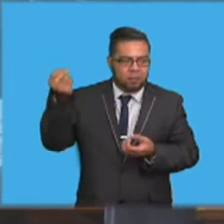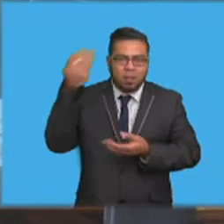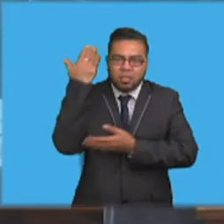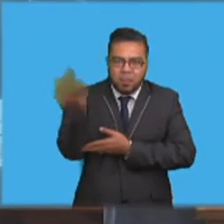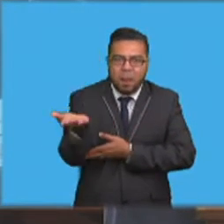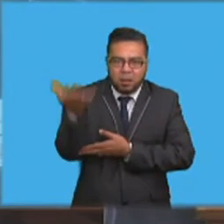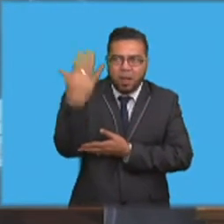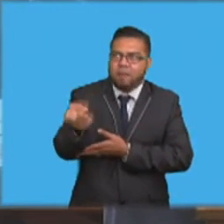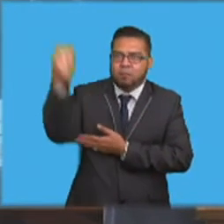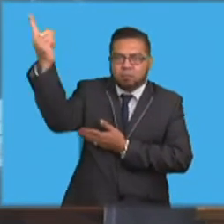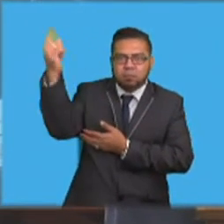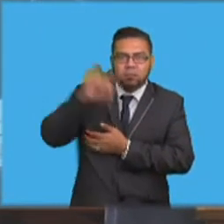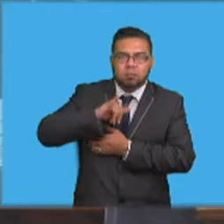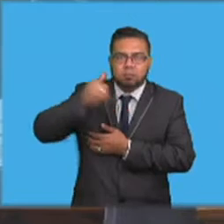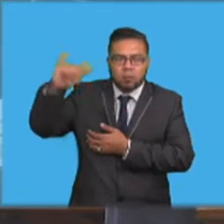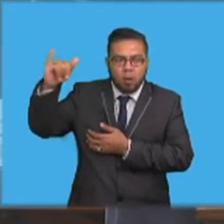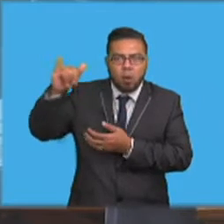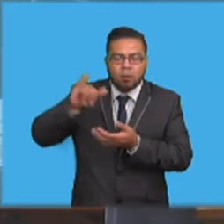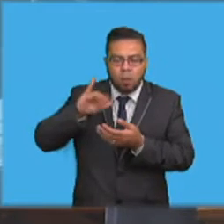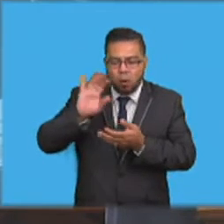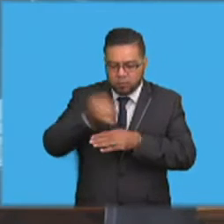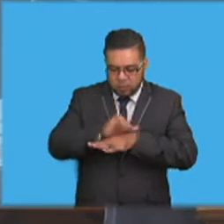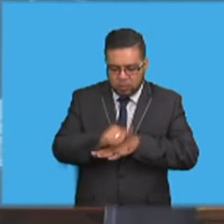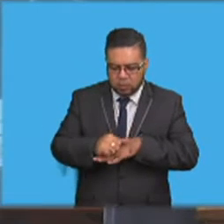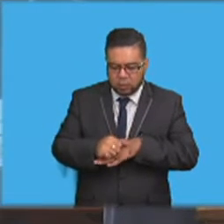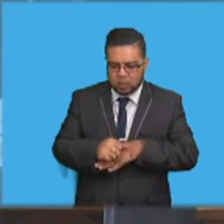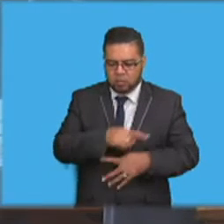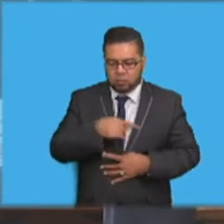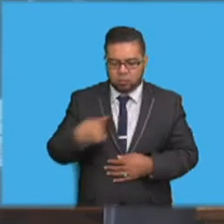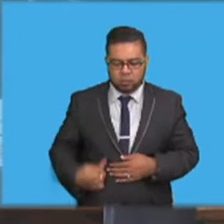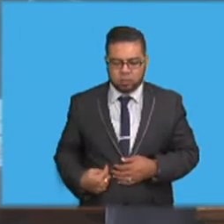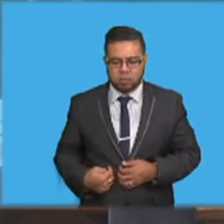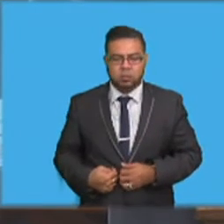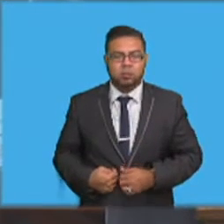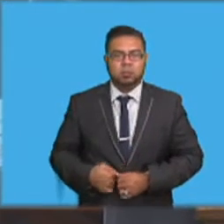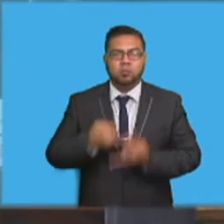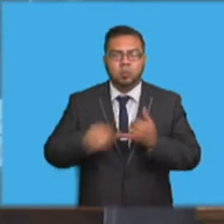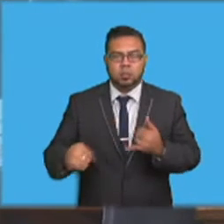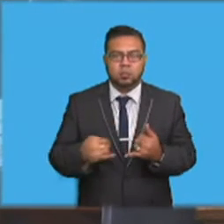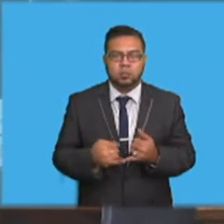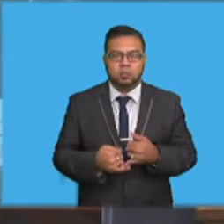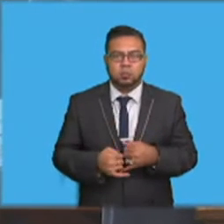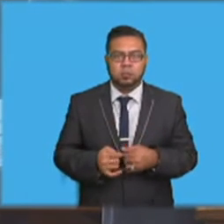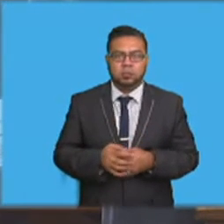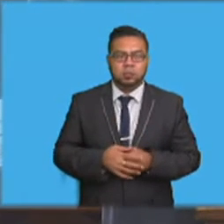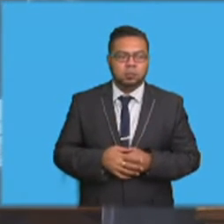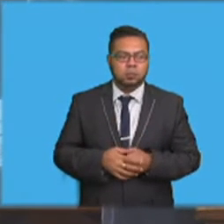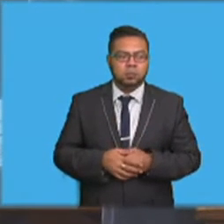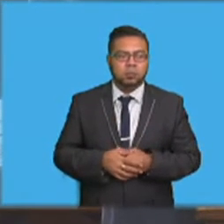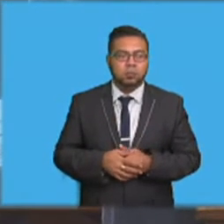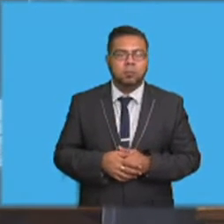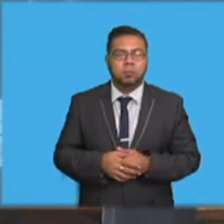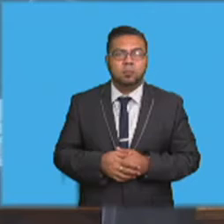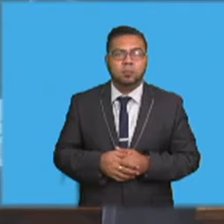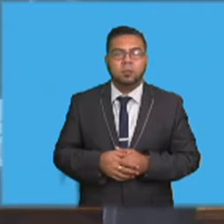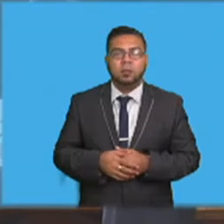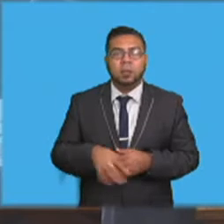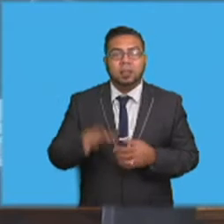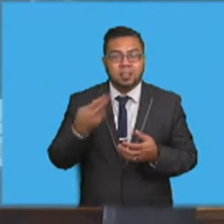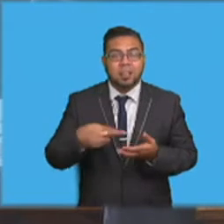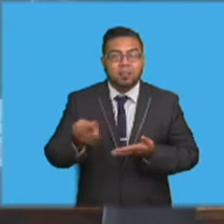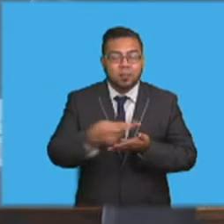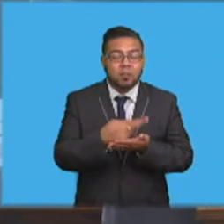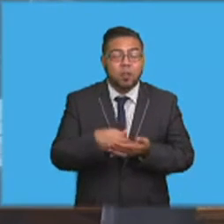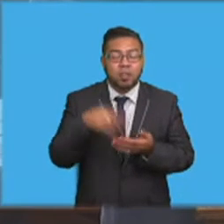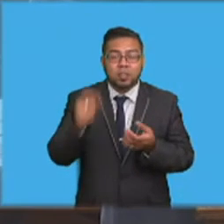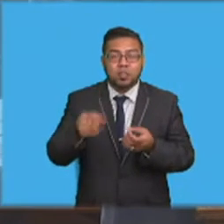heard that the beach timber industry rakes in millions of dollars every year in revenue. While this indicates a